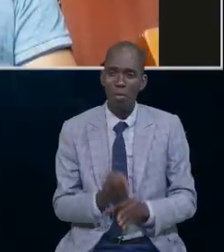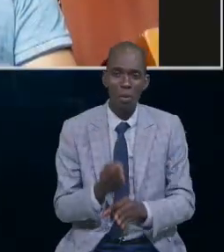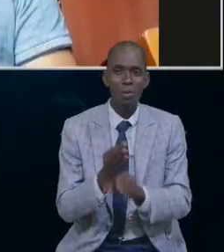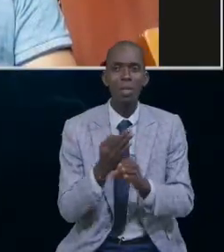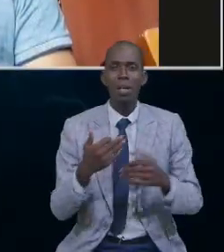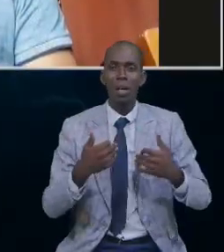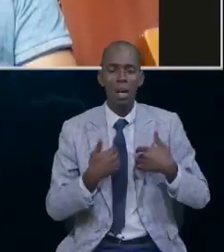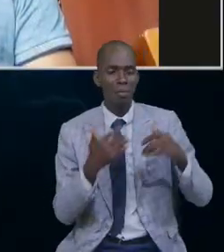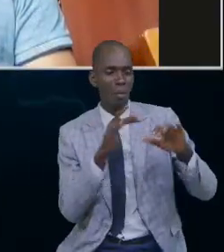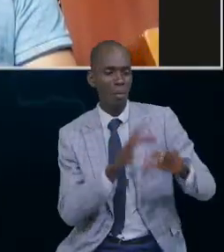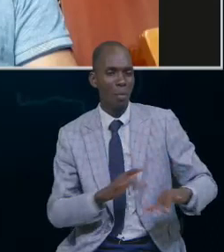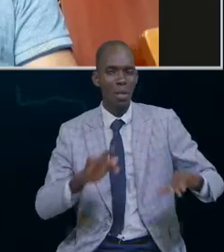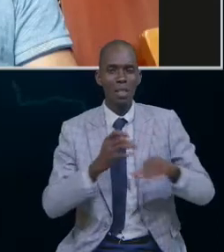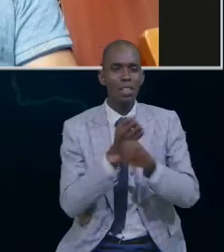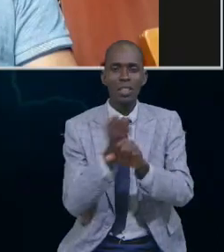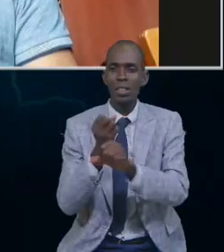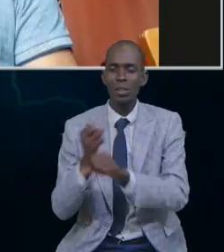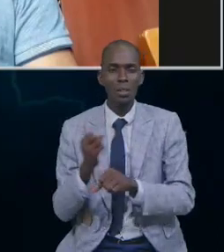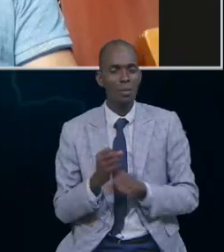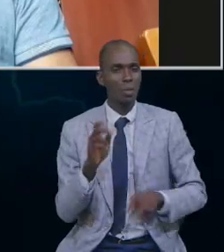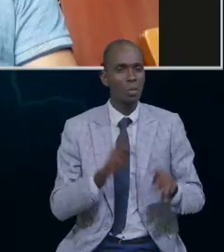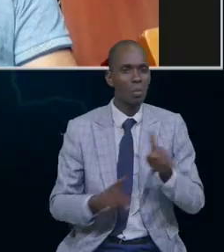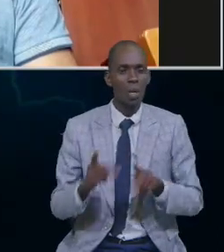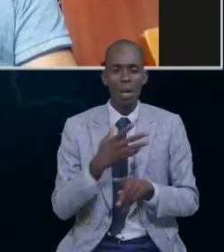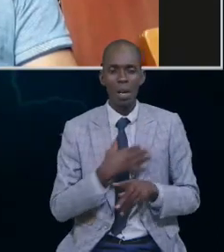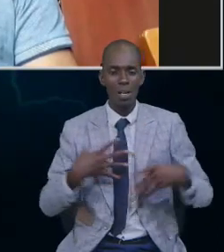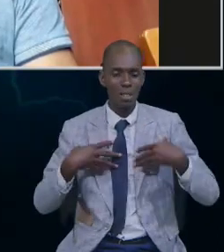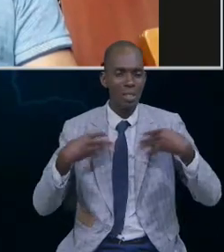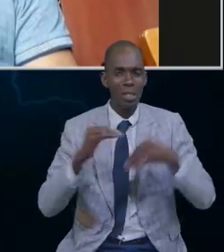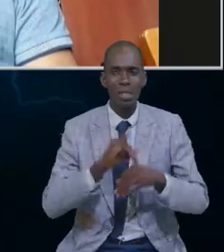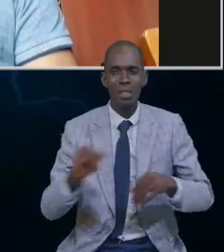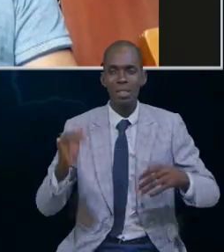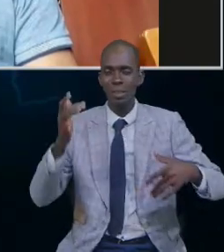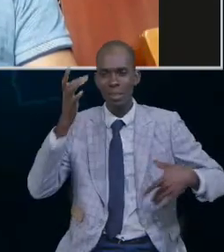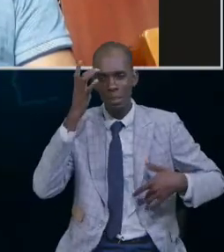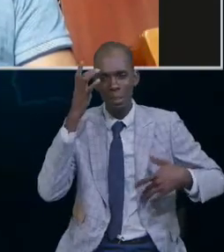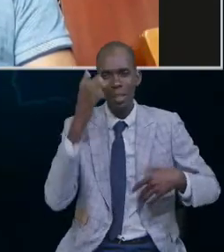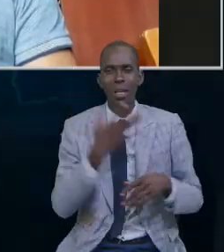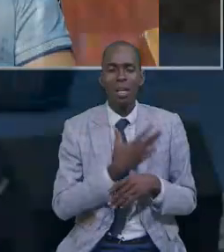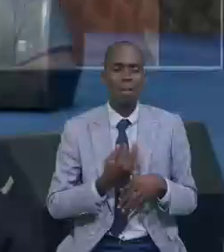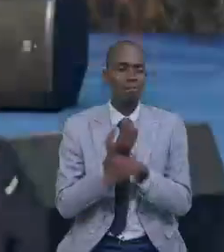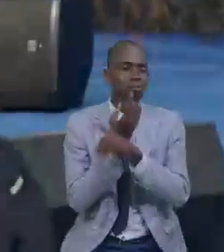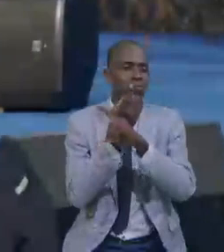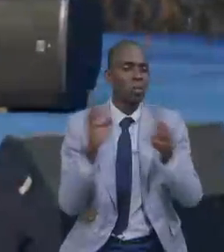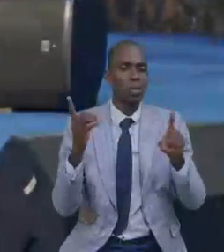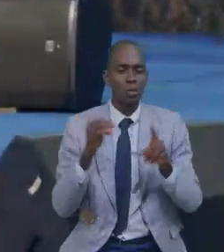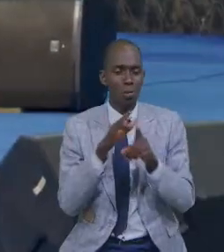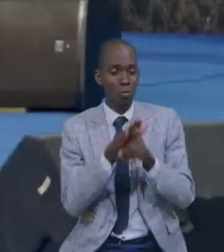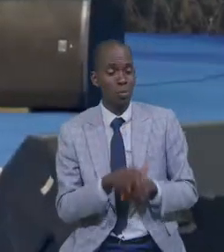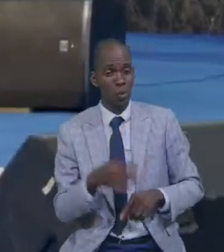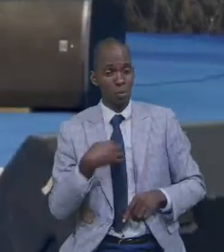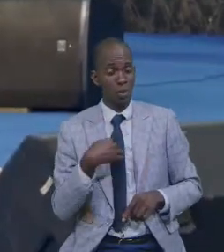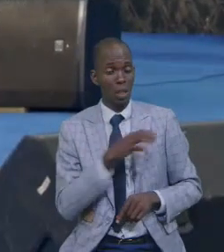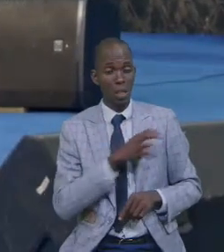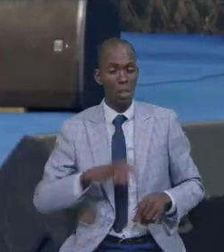saving a soul and healing the sick and delivering the oppressed, I don't have if